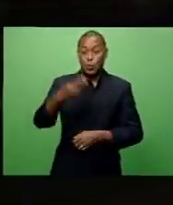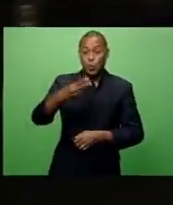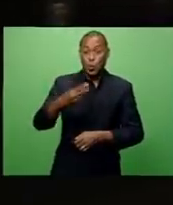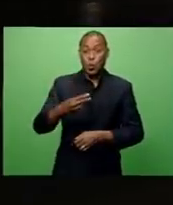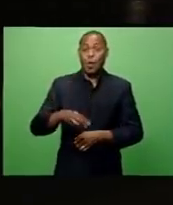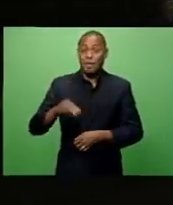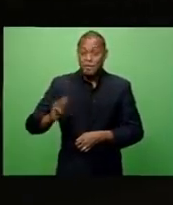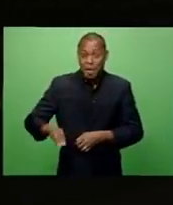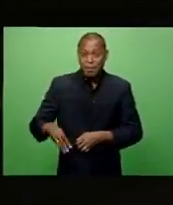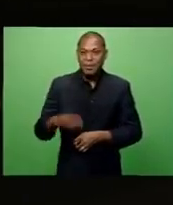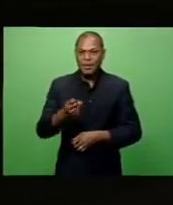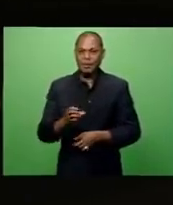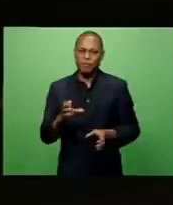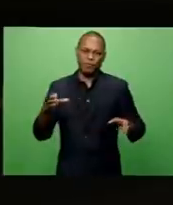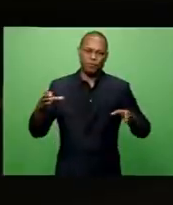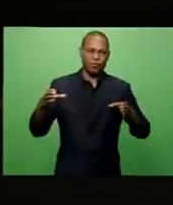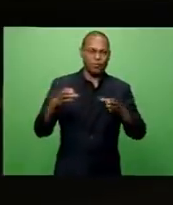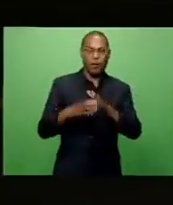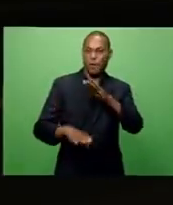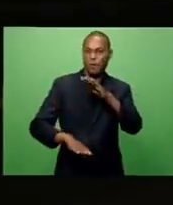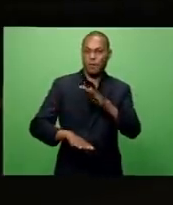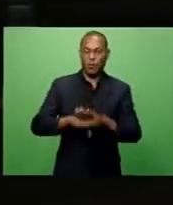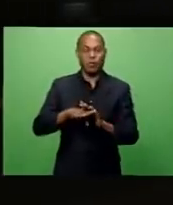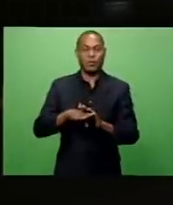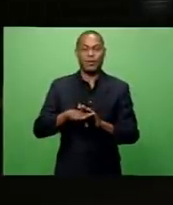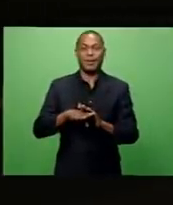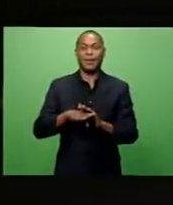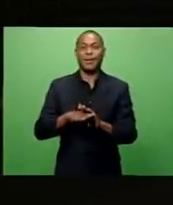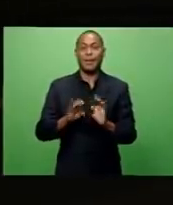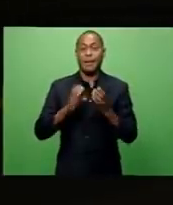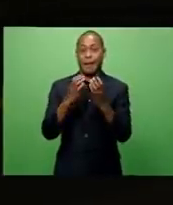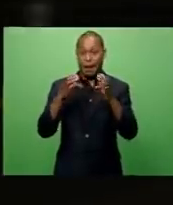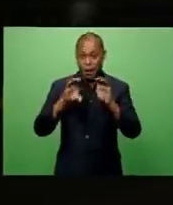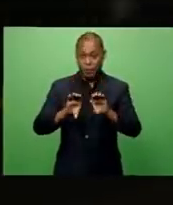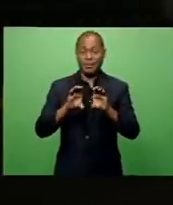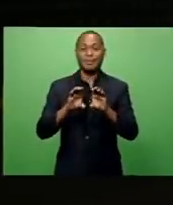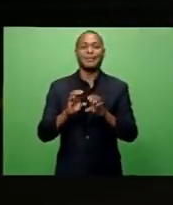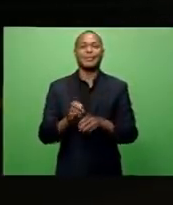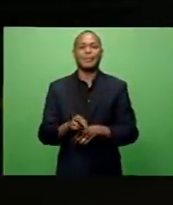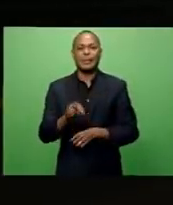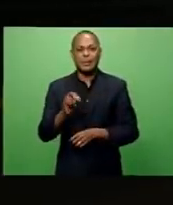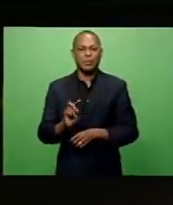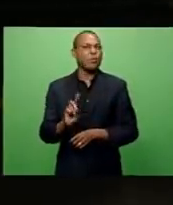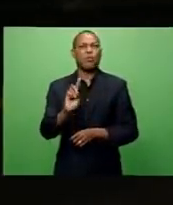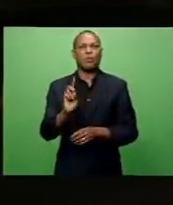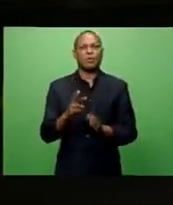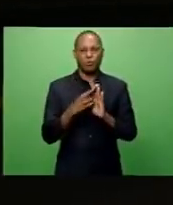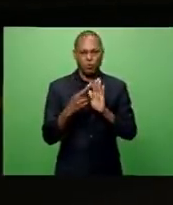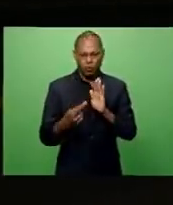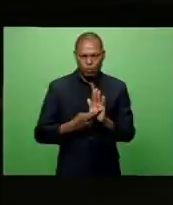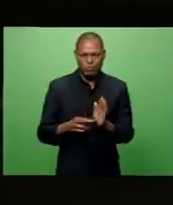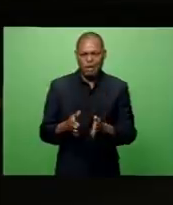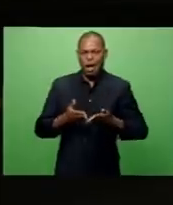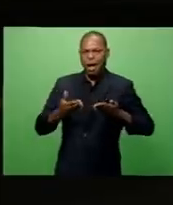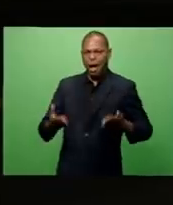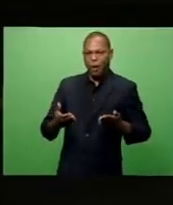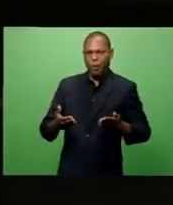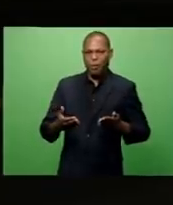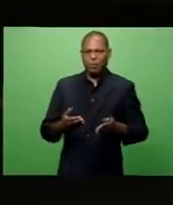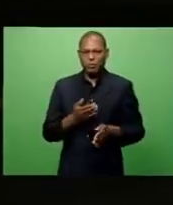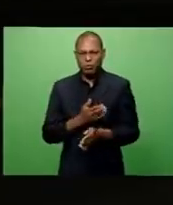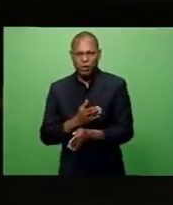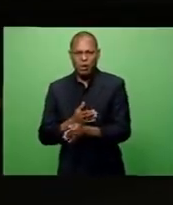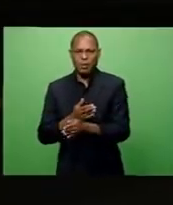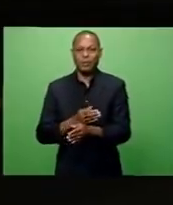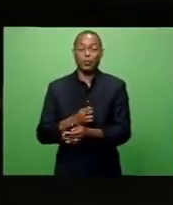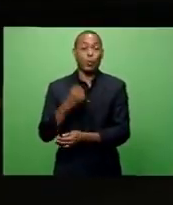up the full USP Council and as such we cannot just make up the rules as to how the Council is to operate. Samoa's Prime